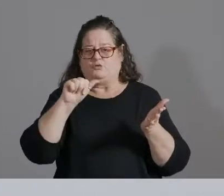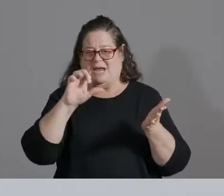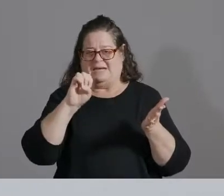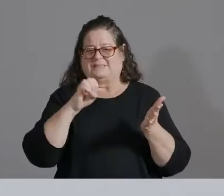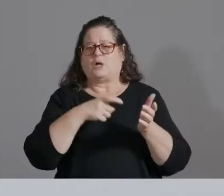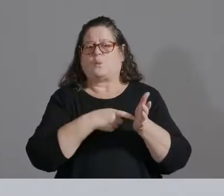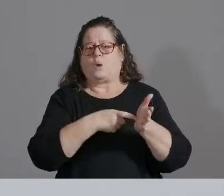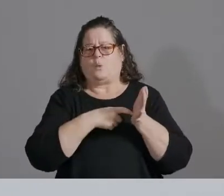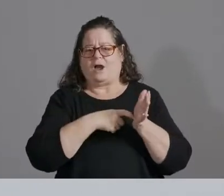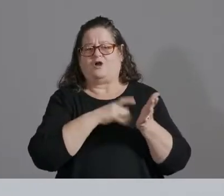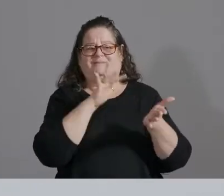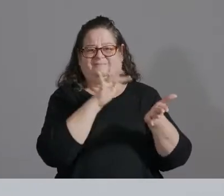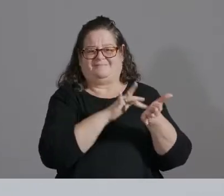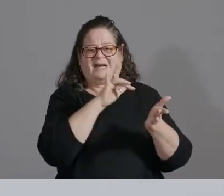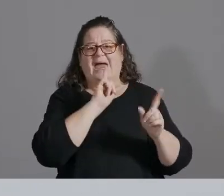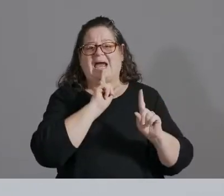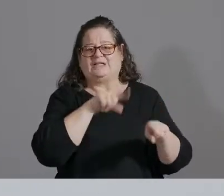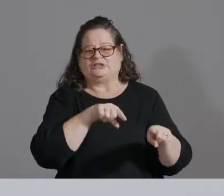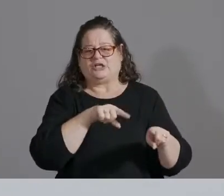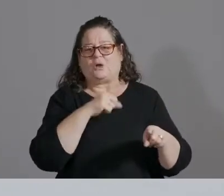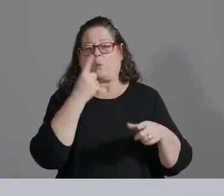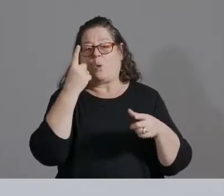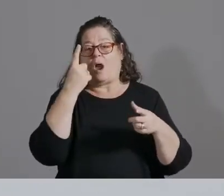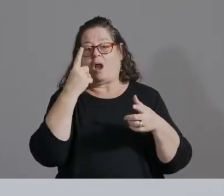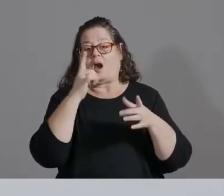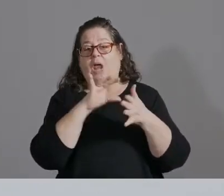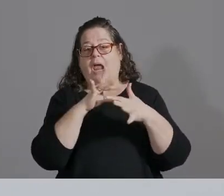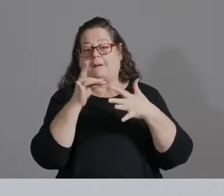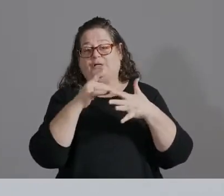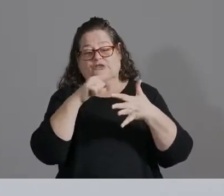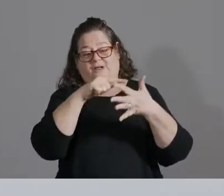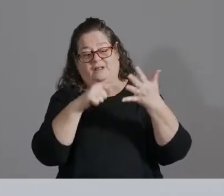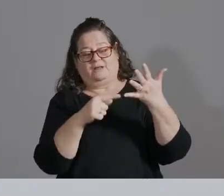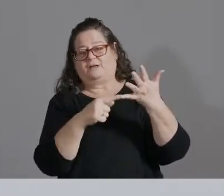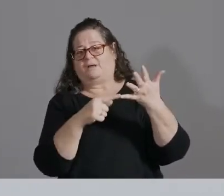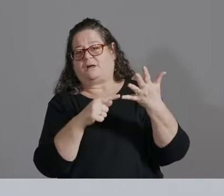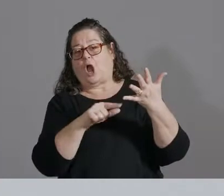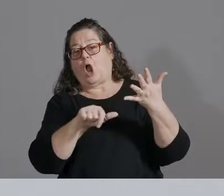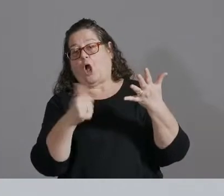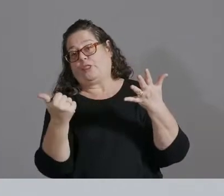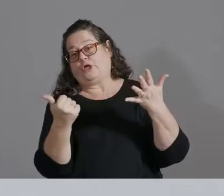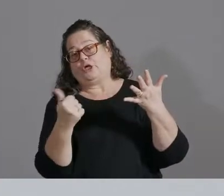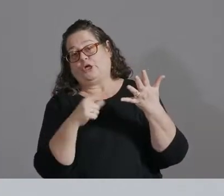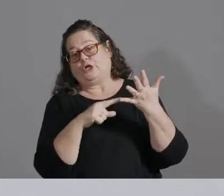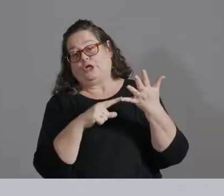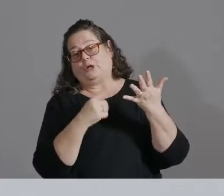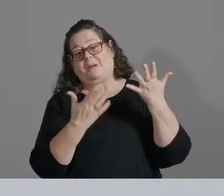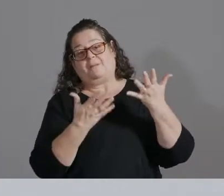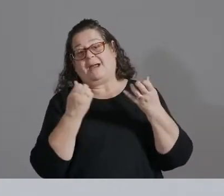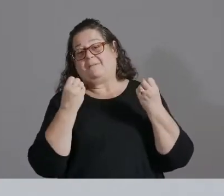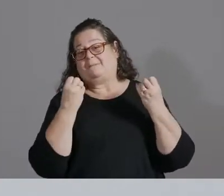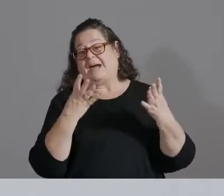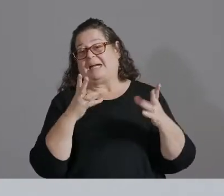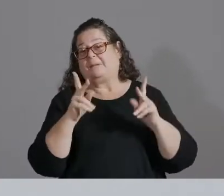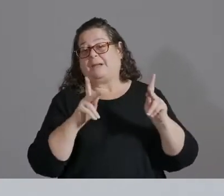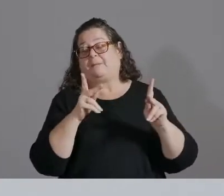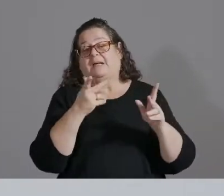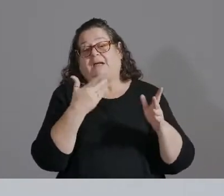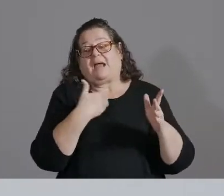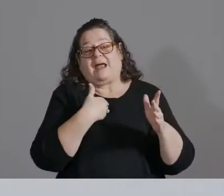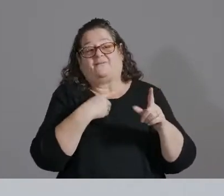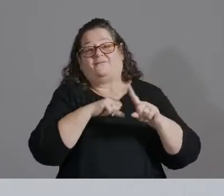other or unknown category. So other can be people who identify with multiple races or multiple